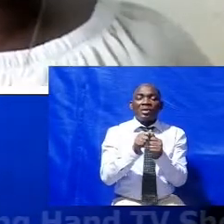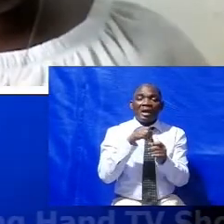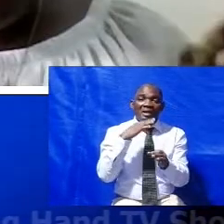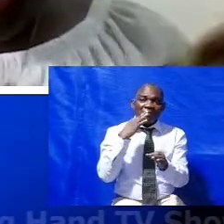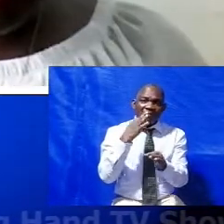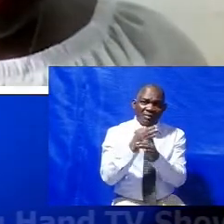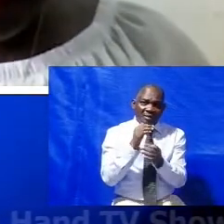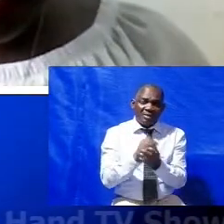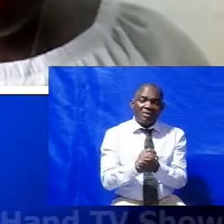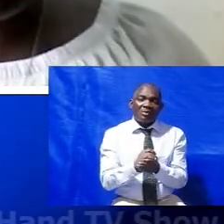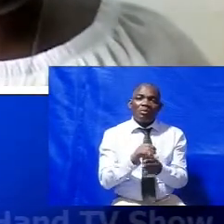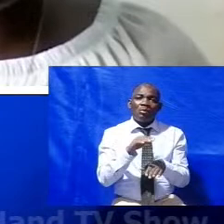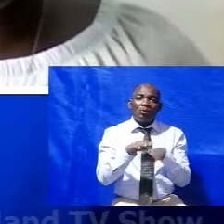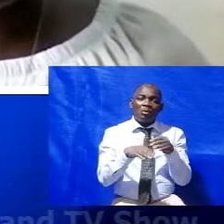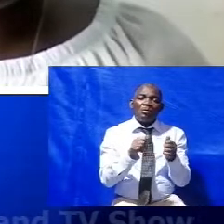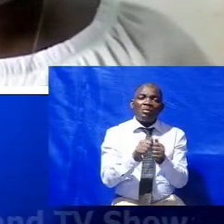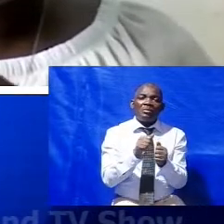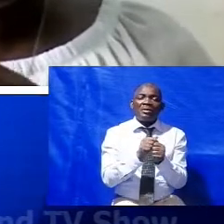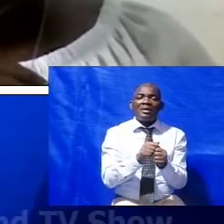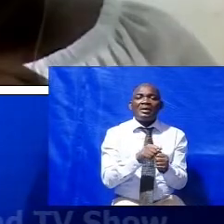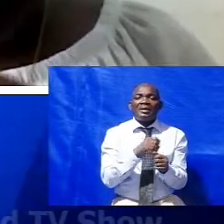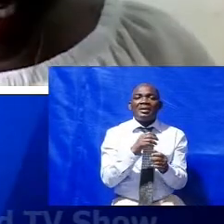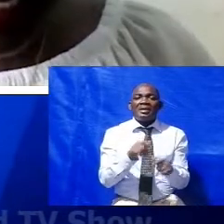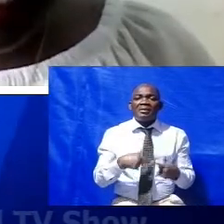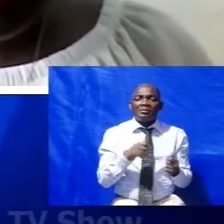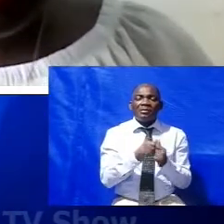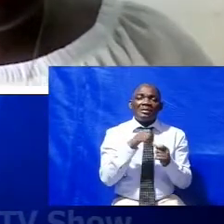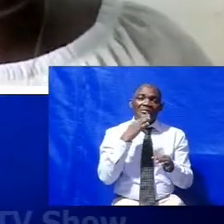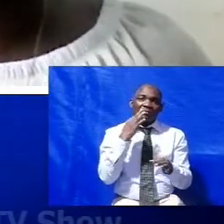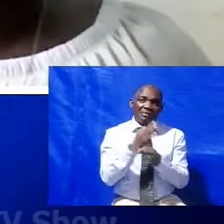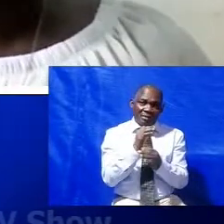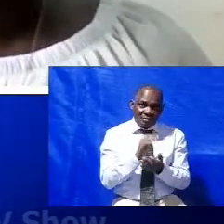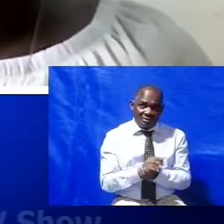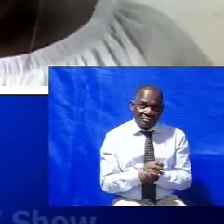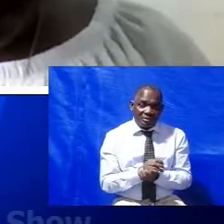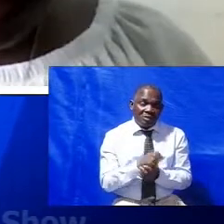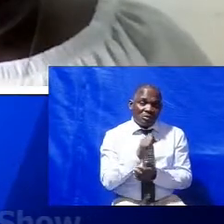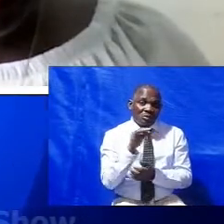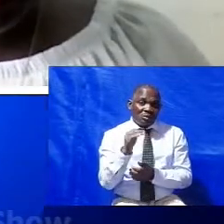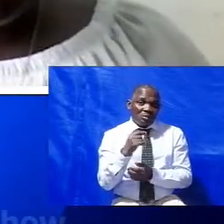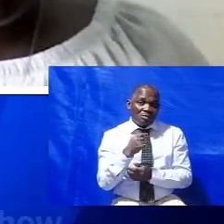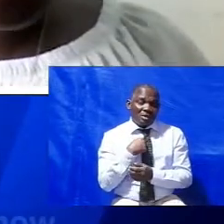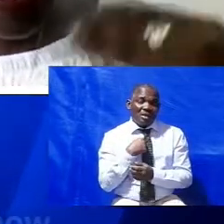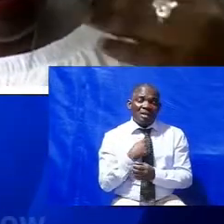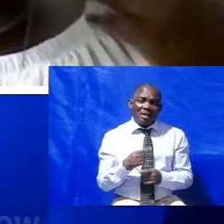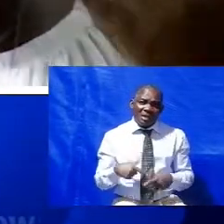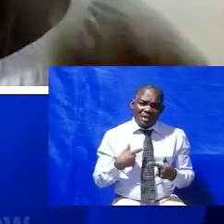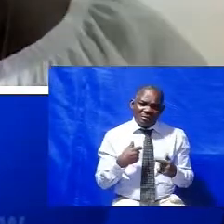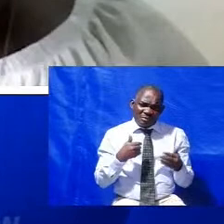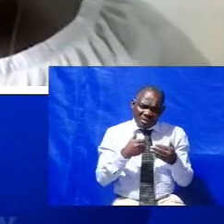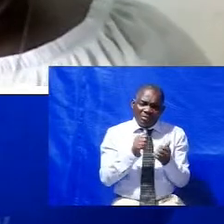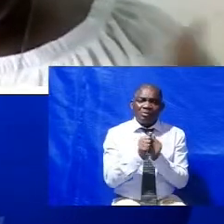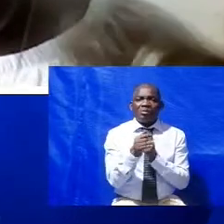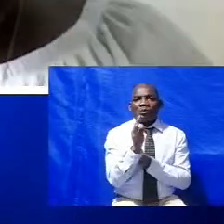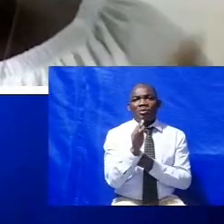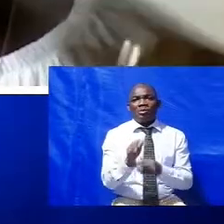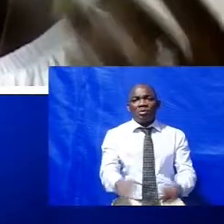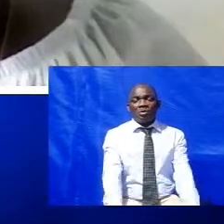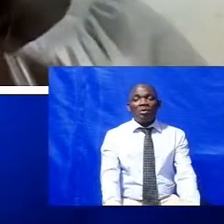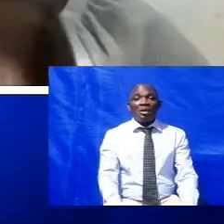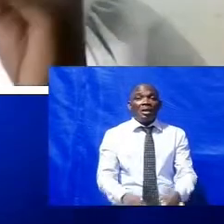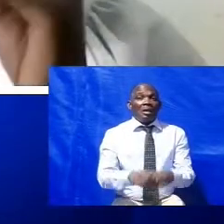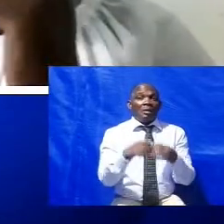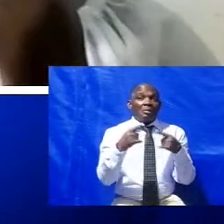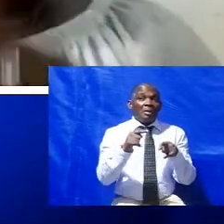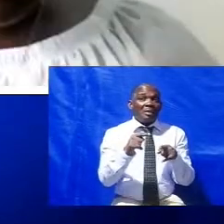the faith, walking the faith, and not just speaking it and not doing it. So I lived what I